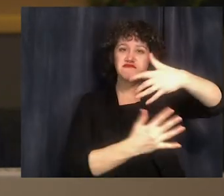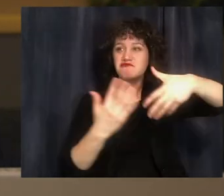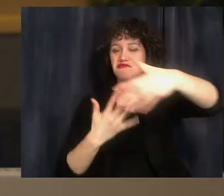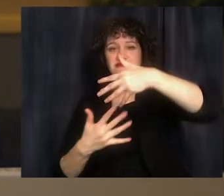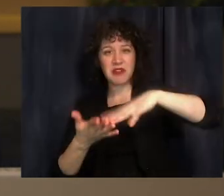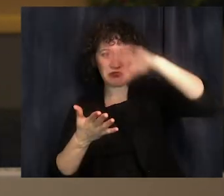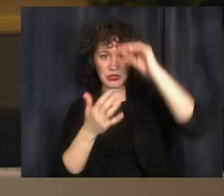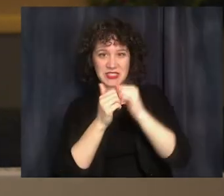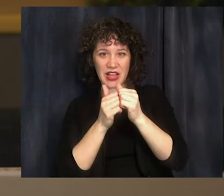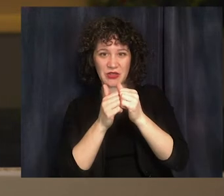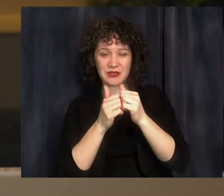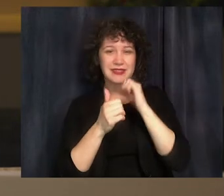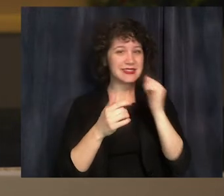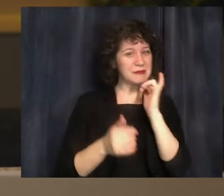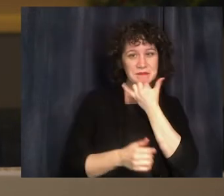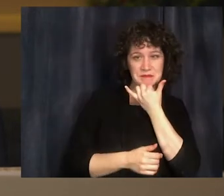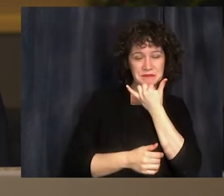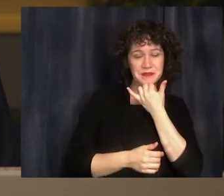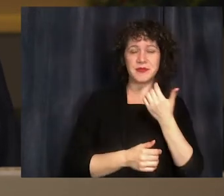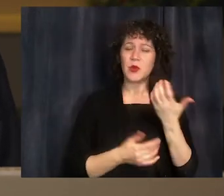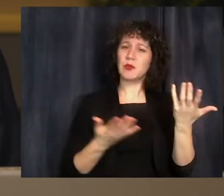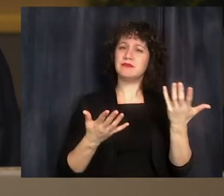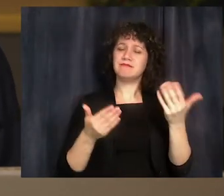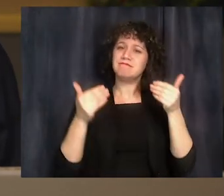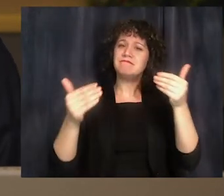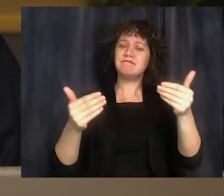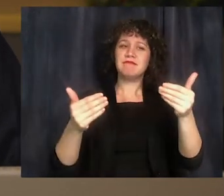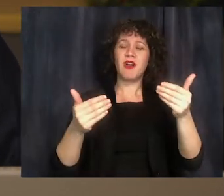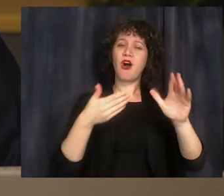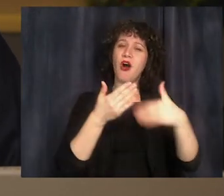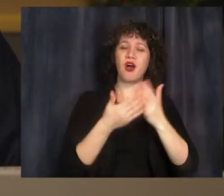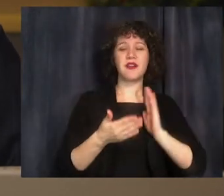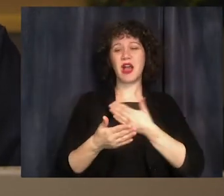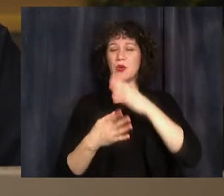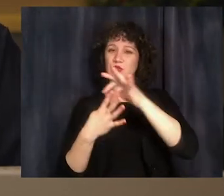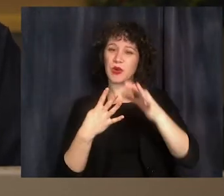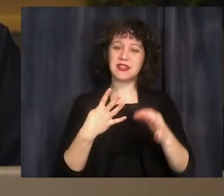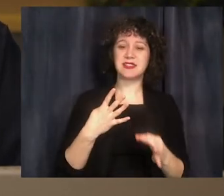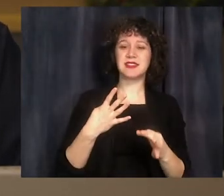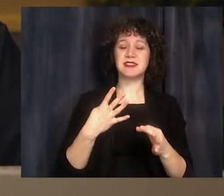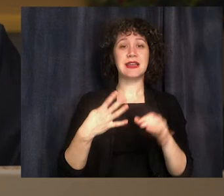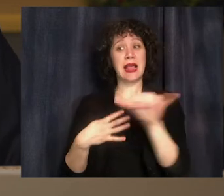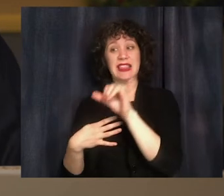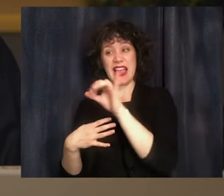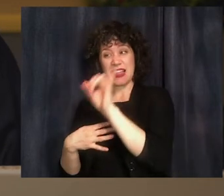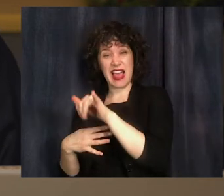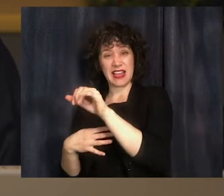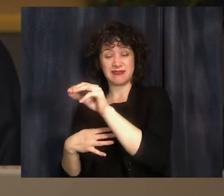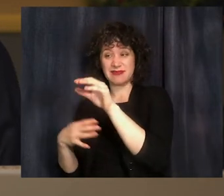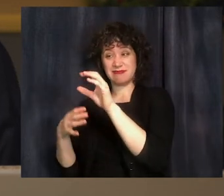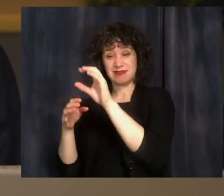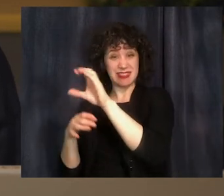and here's to all of the choices that have brought us this far. And may we all be as wise as our eighth grade selves in making all of the choices to